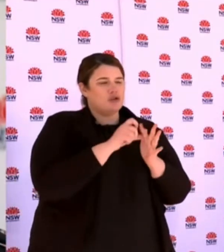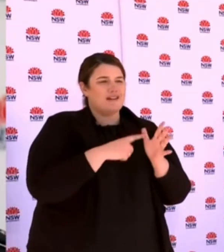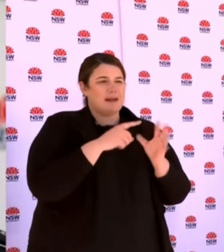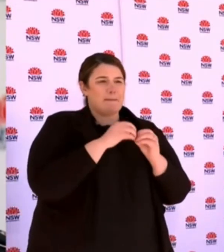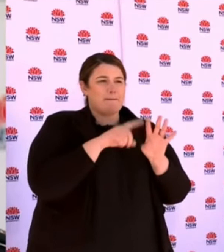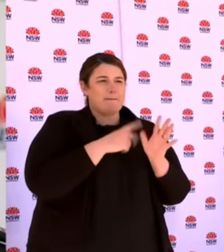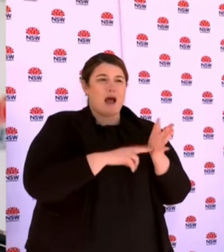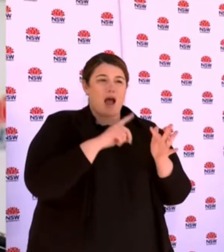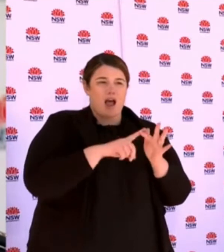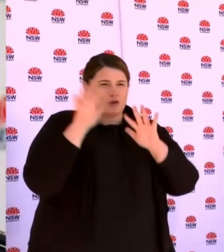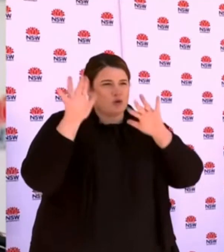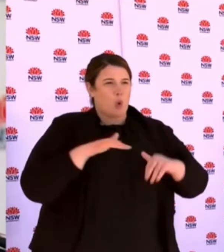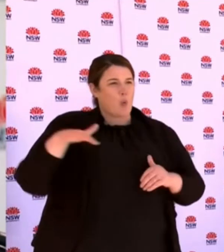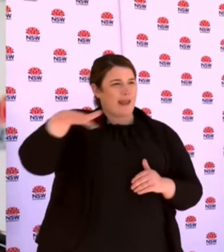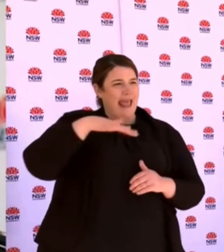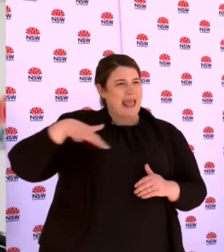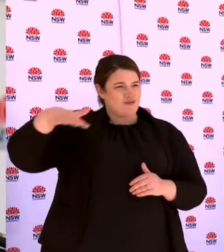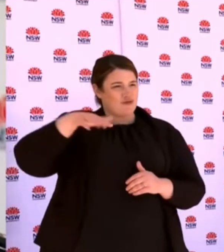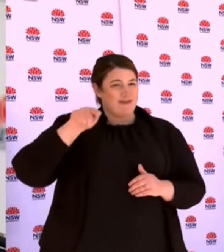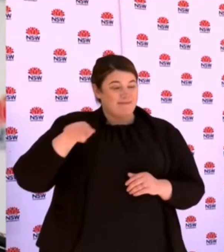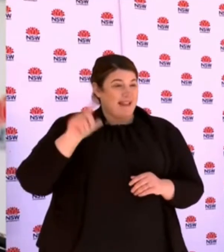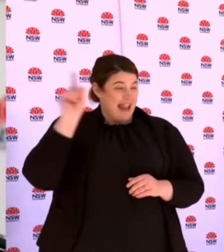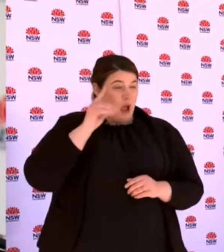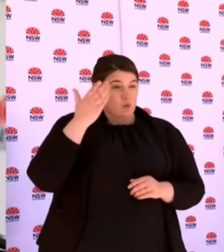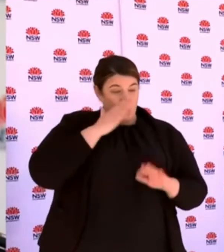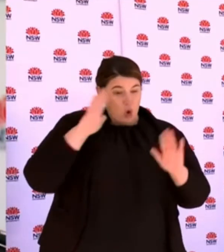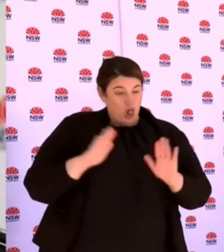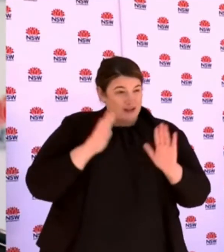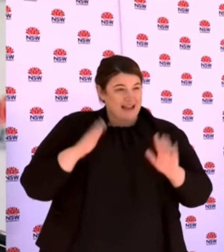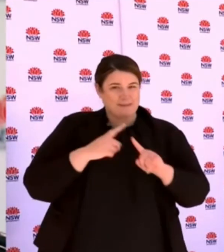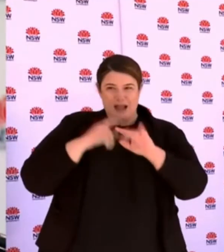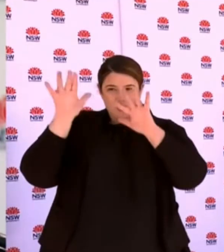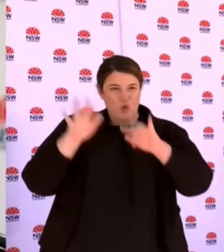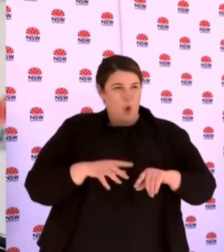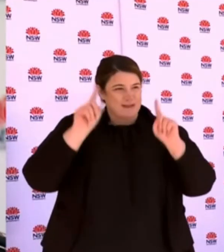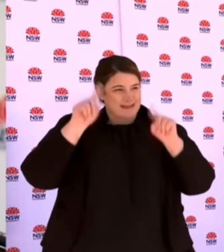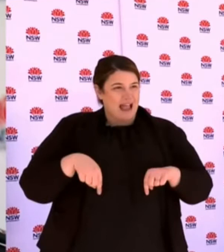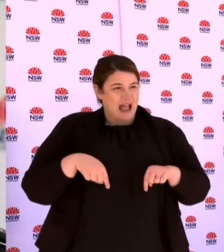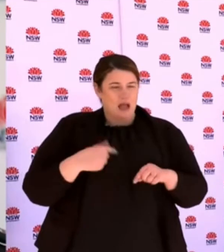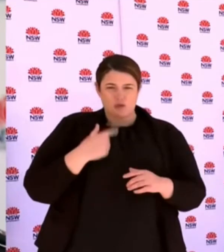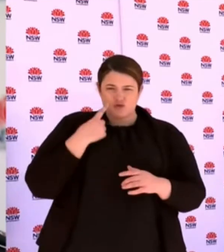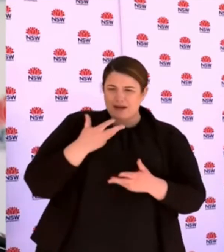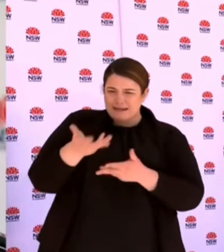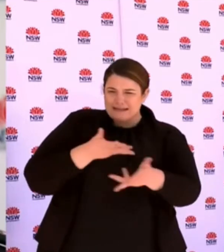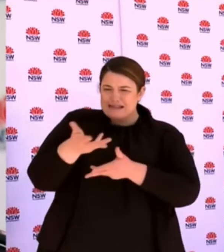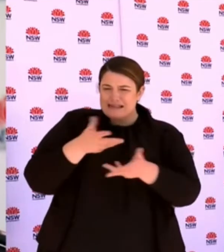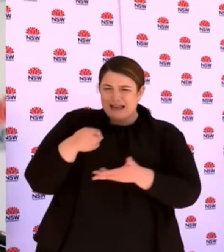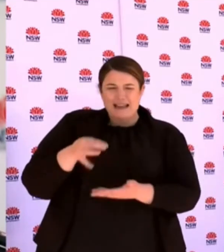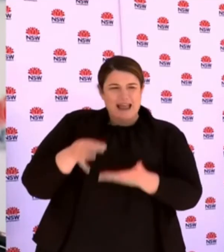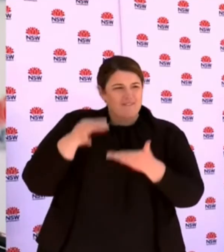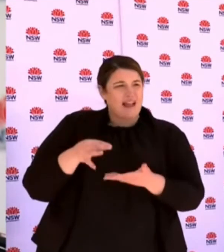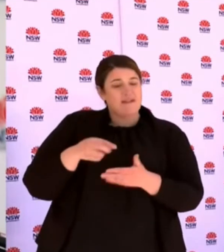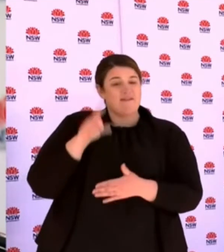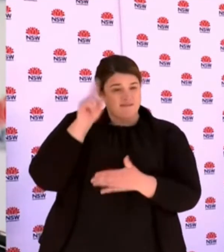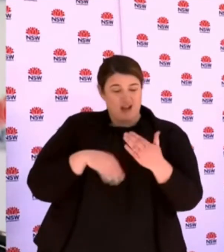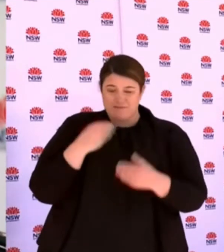Jindabyne. Remembering we're in the middle of the snow season and school holidays, police tried to work with this cafe. There